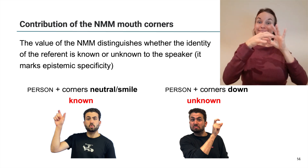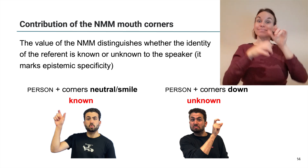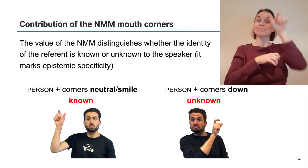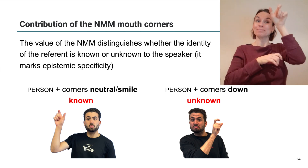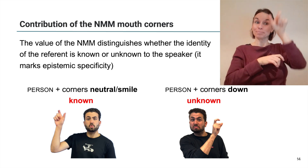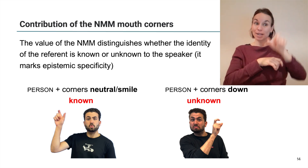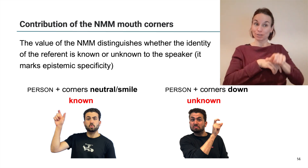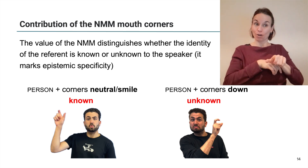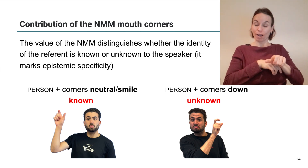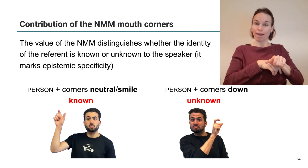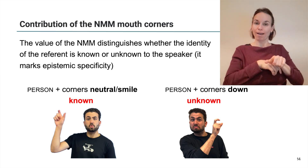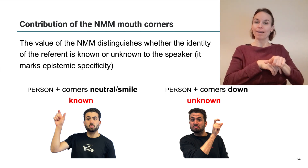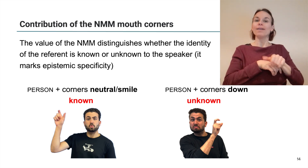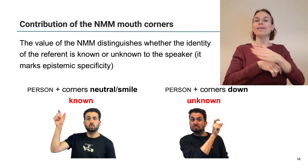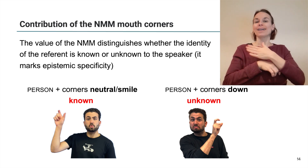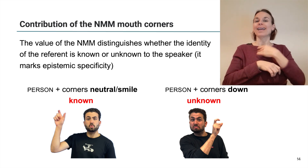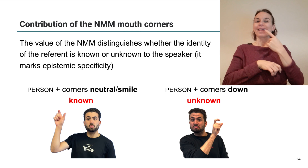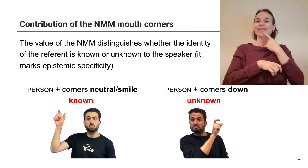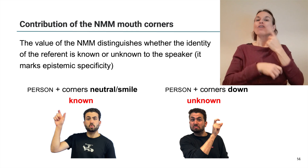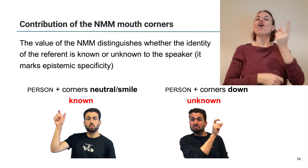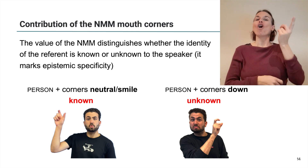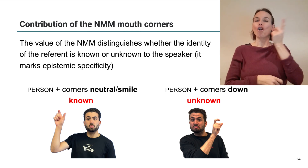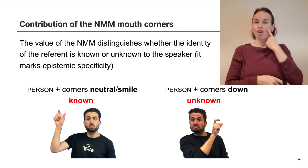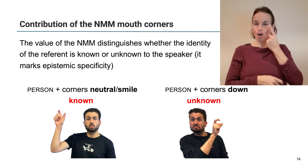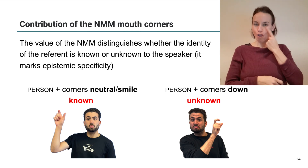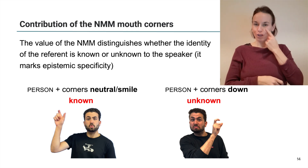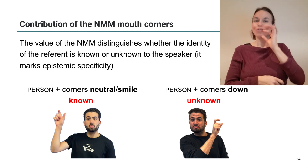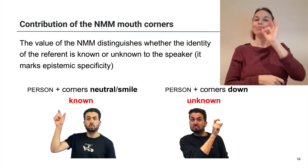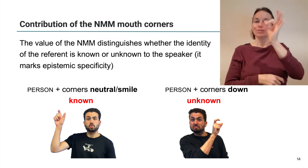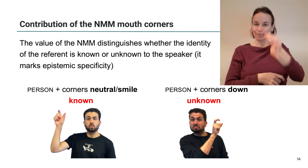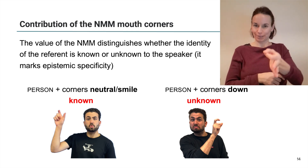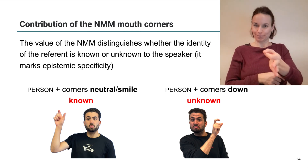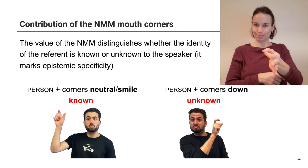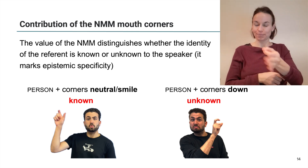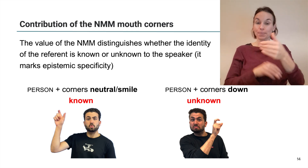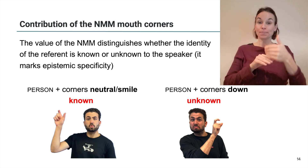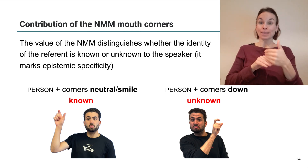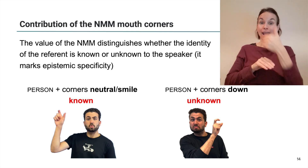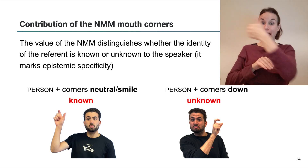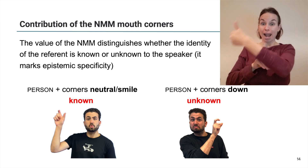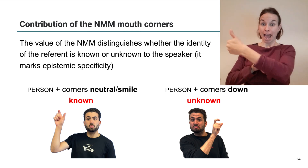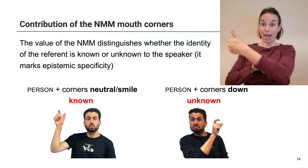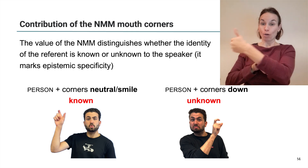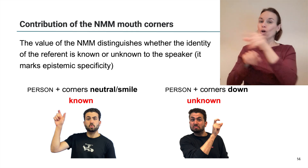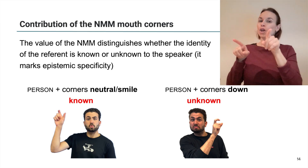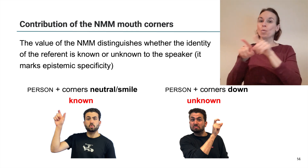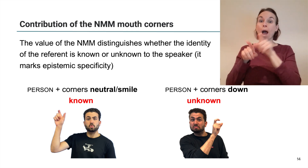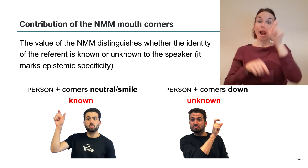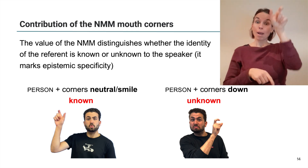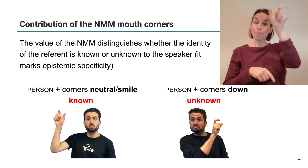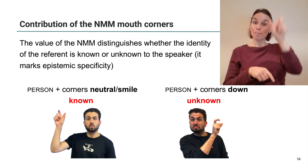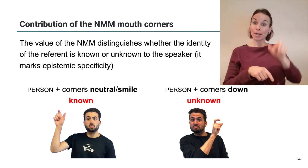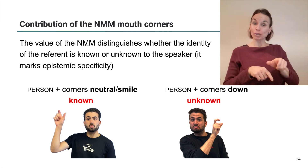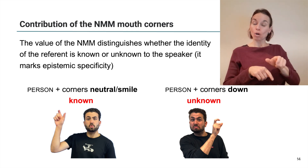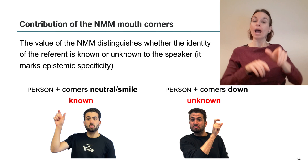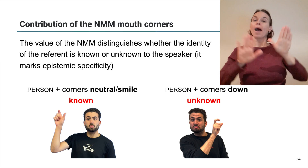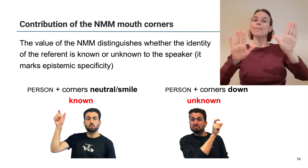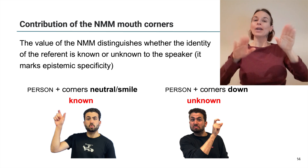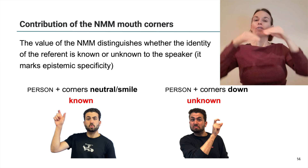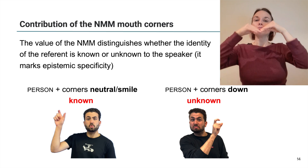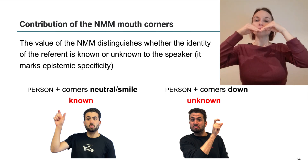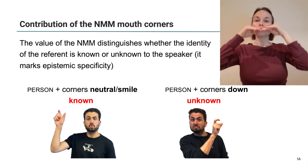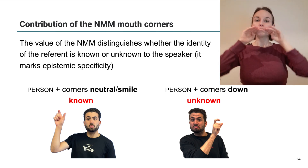with a smile, and it is used for a known referent. And in the second case, we have the